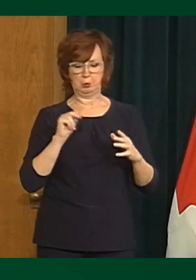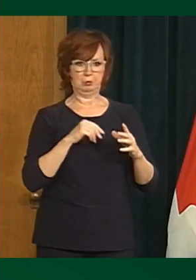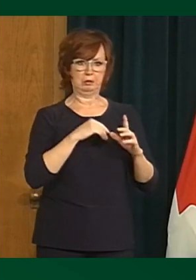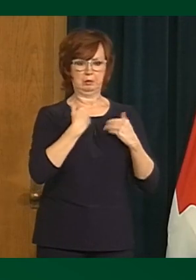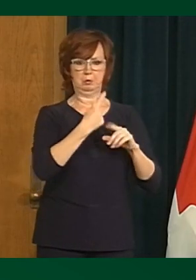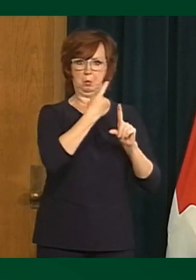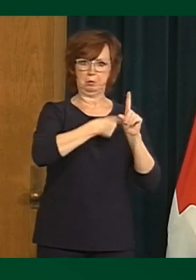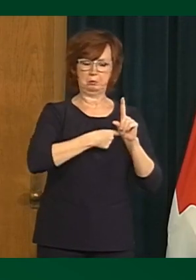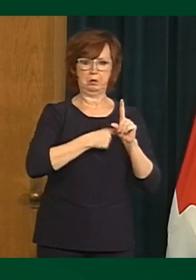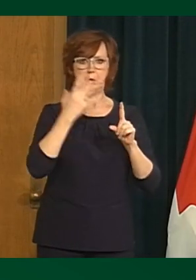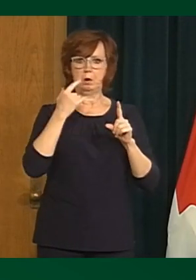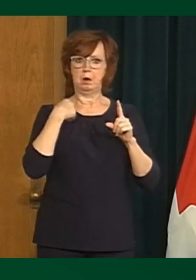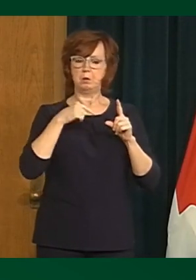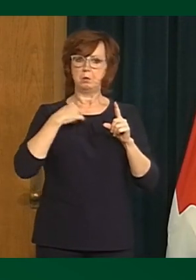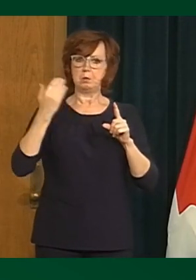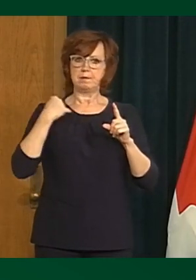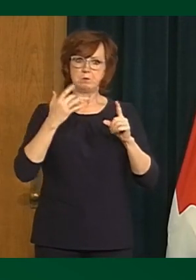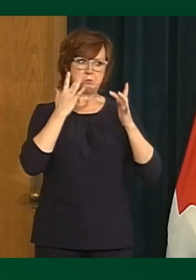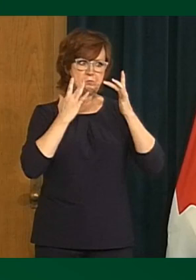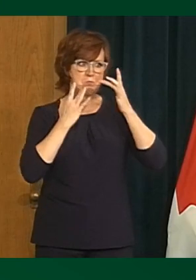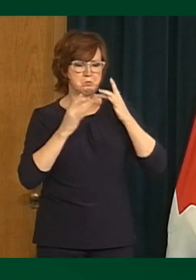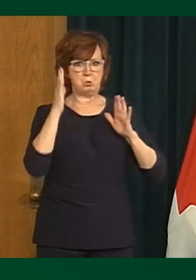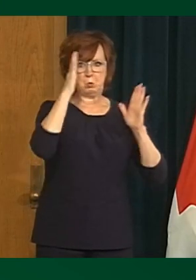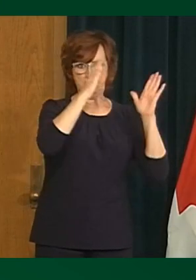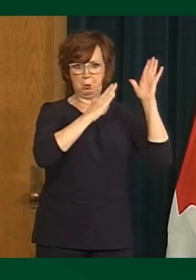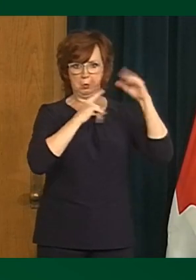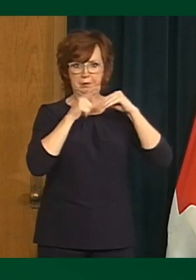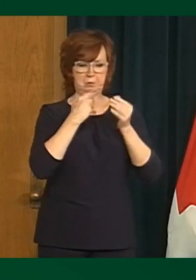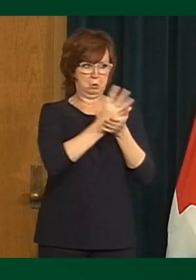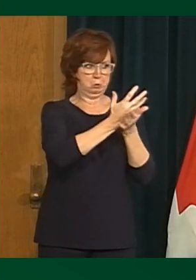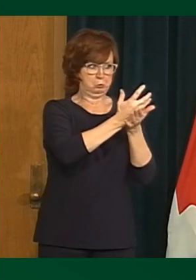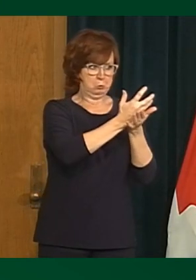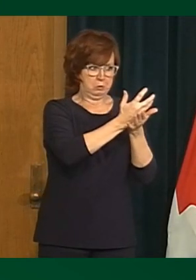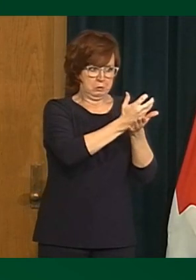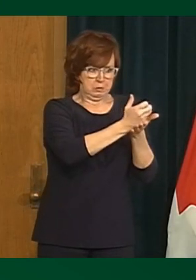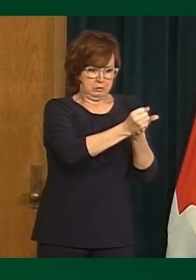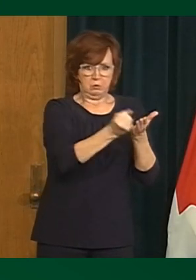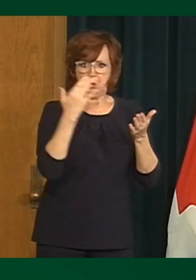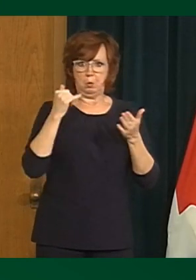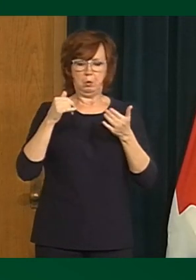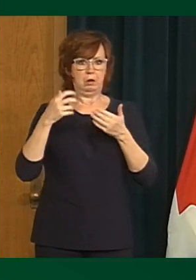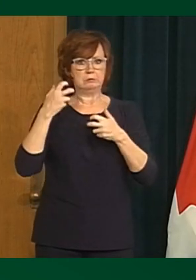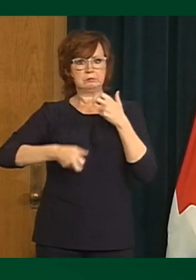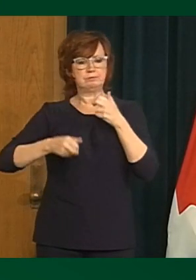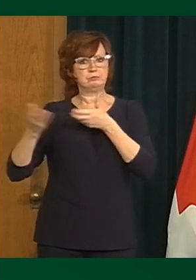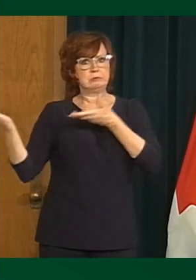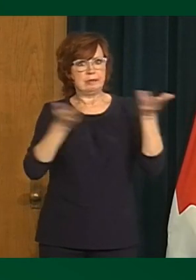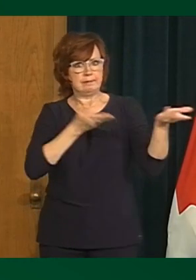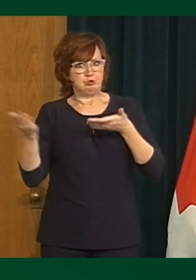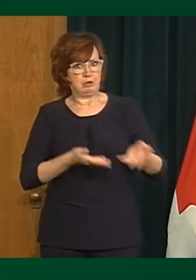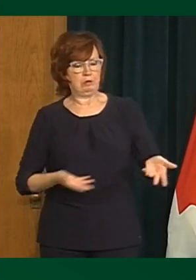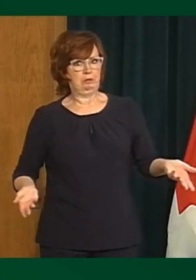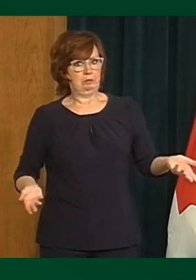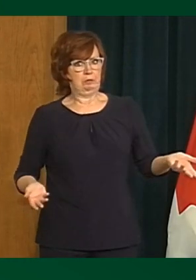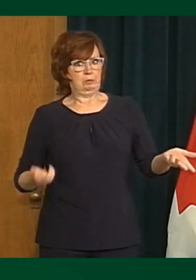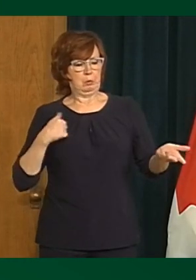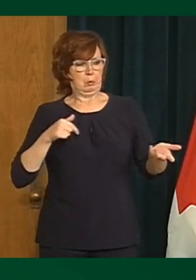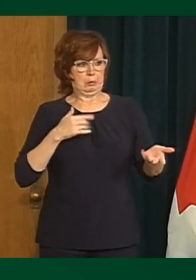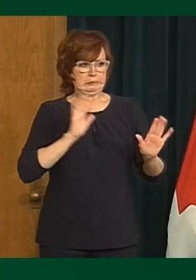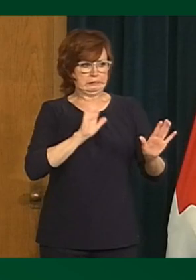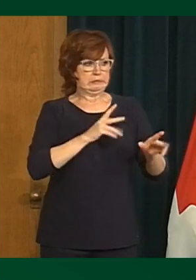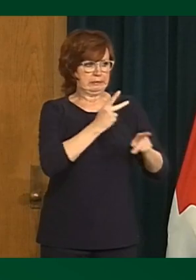supply of prescription drugs. The situation in and around the community of Loche continues to